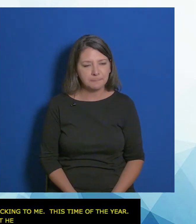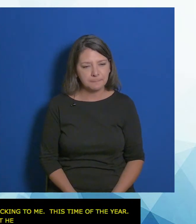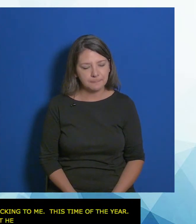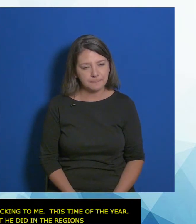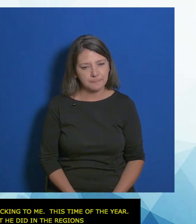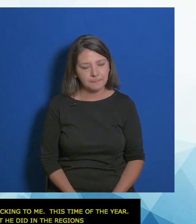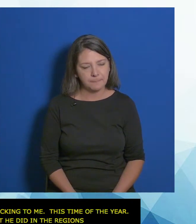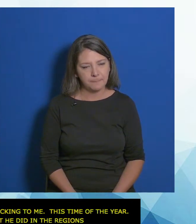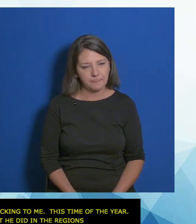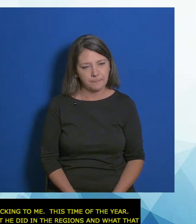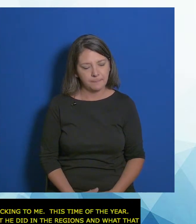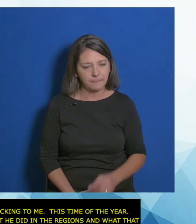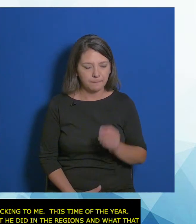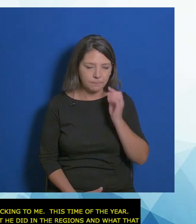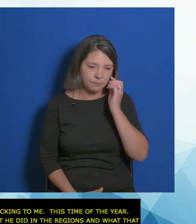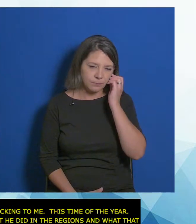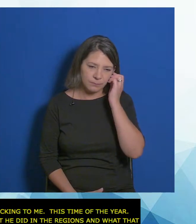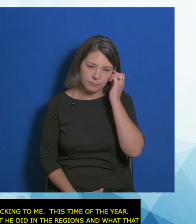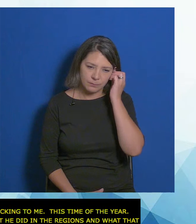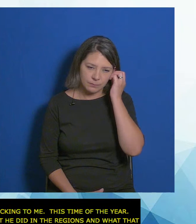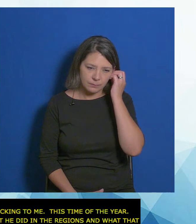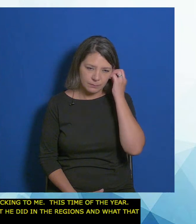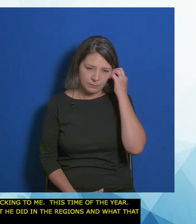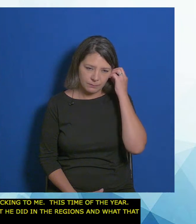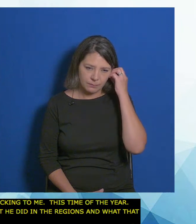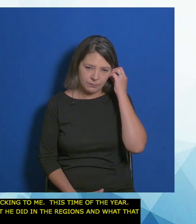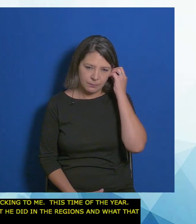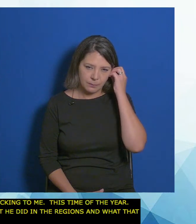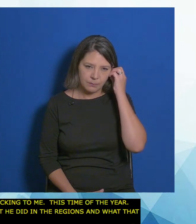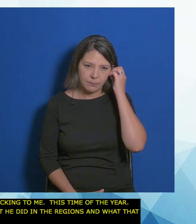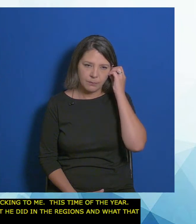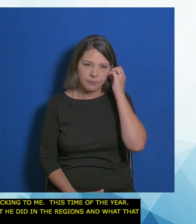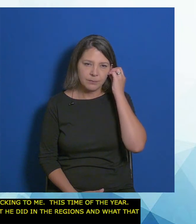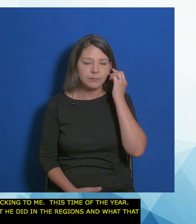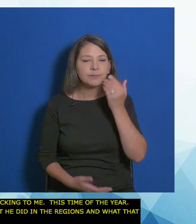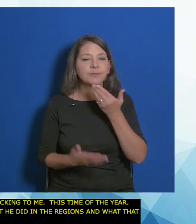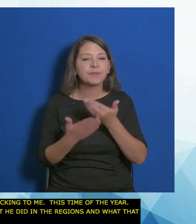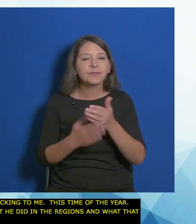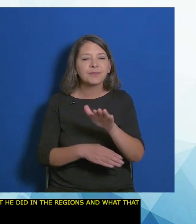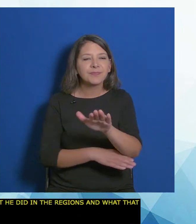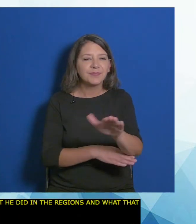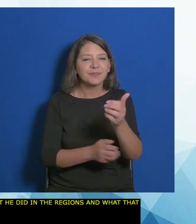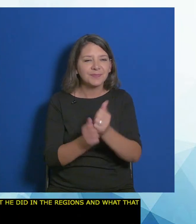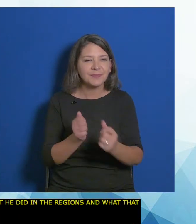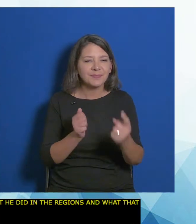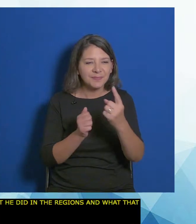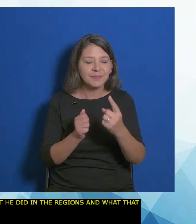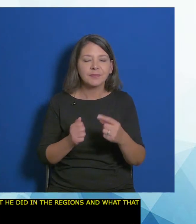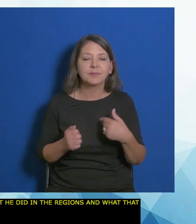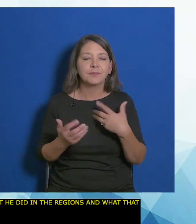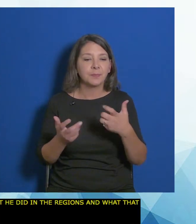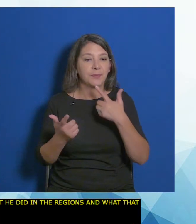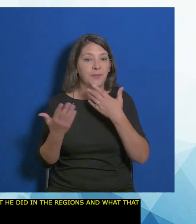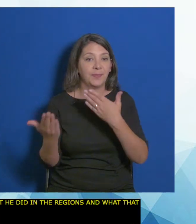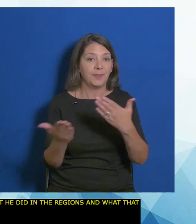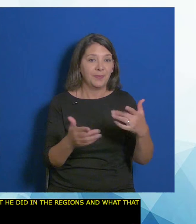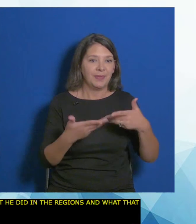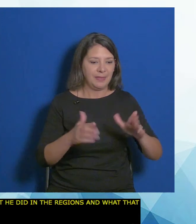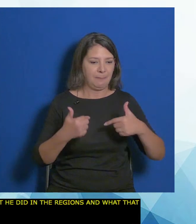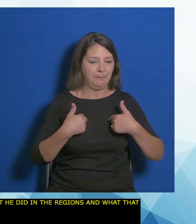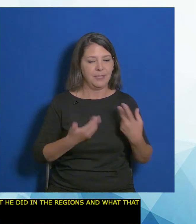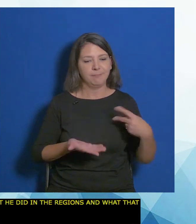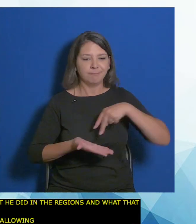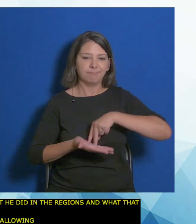Good evening, everyone. First, I want to thank you for allowing me to speak